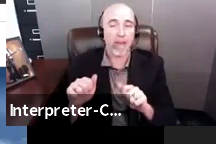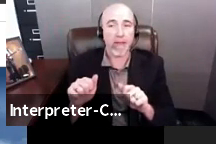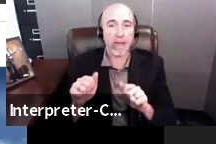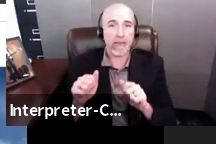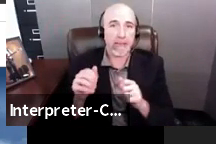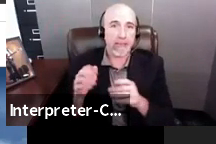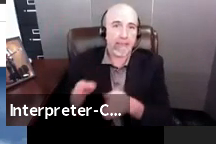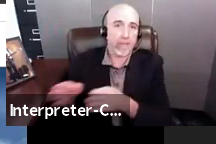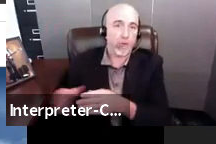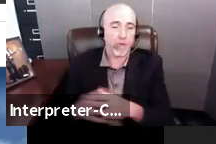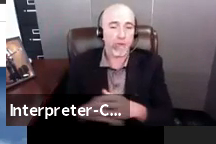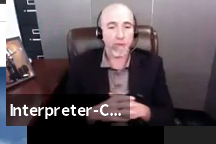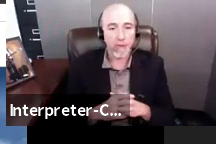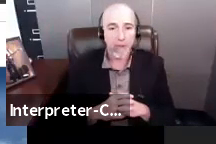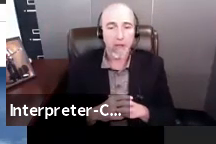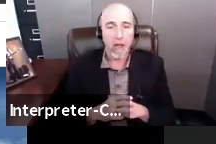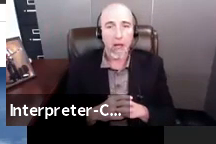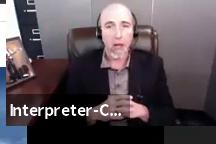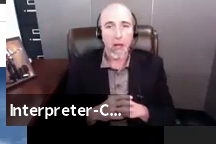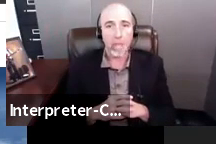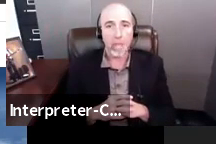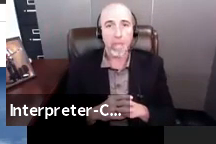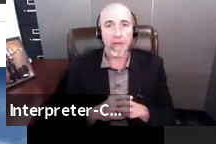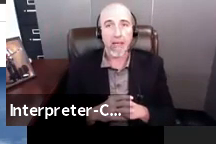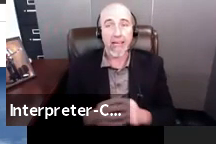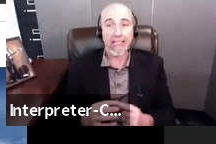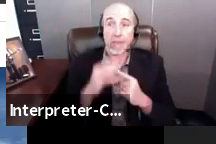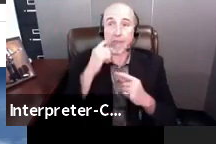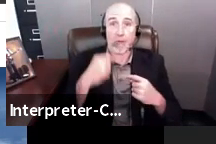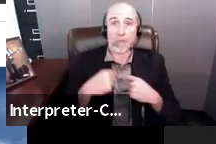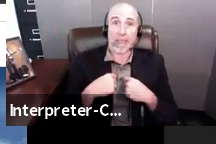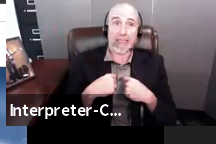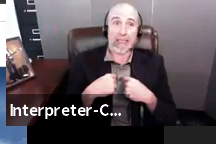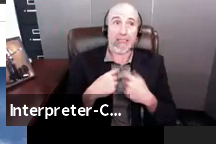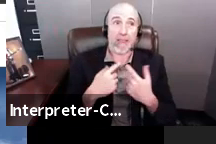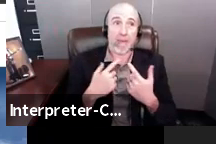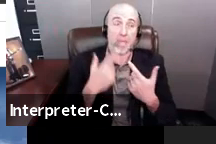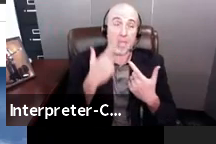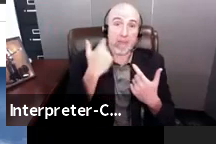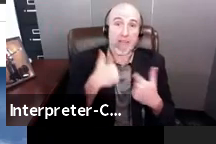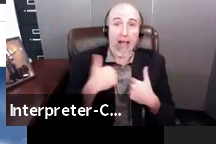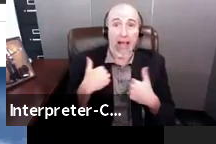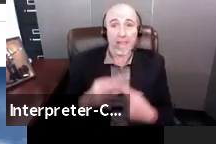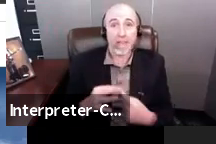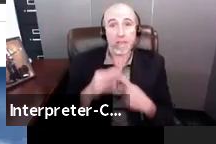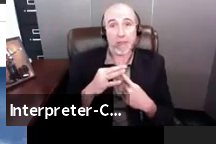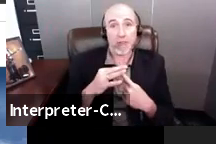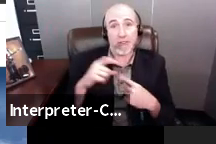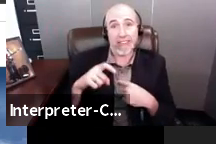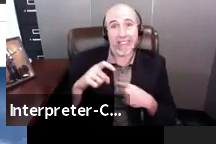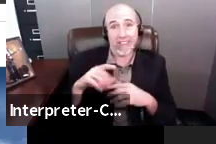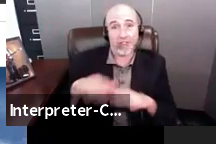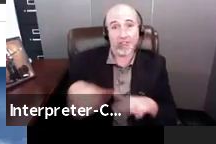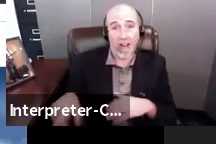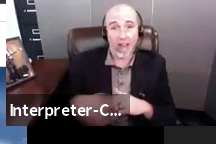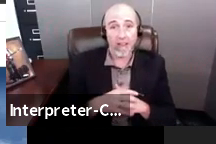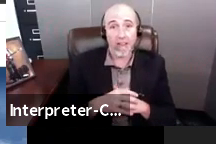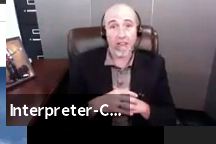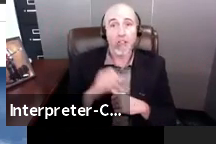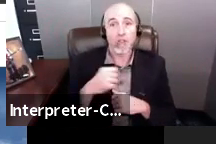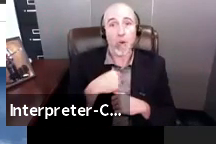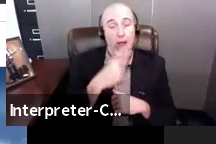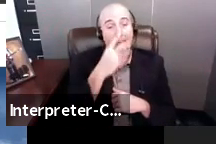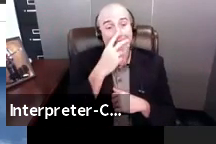individuals. It's special to me, mainly because I have a special needs child. And so I see